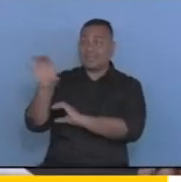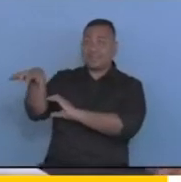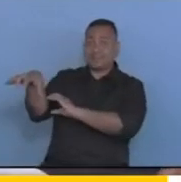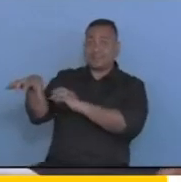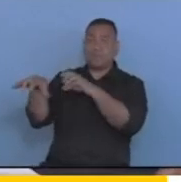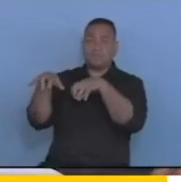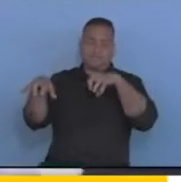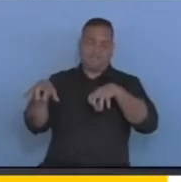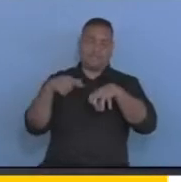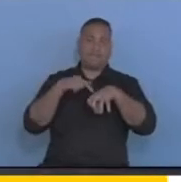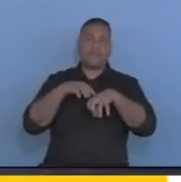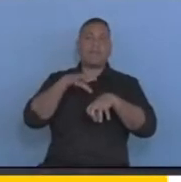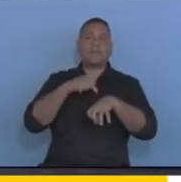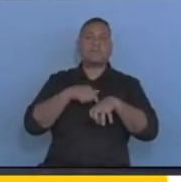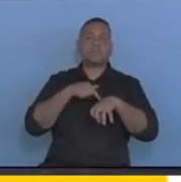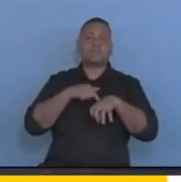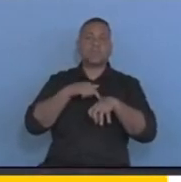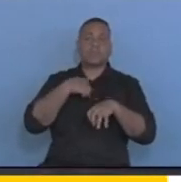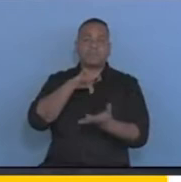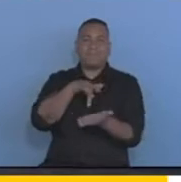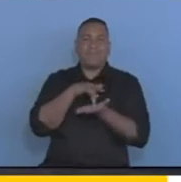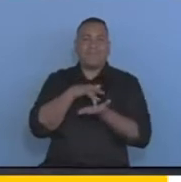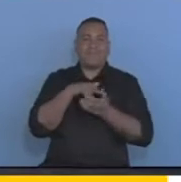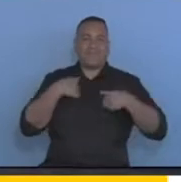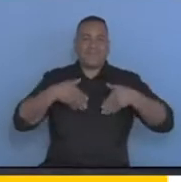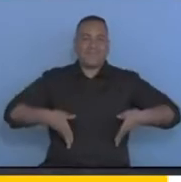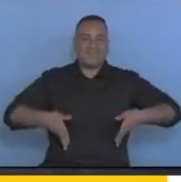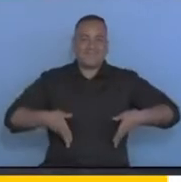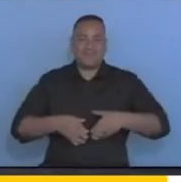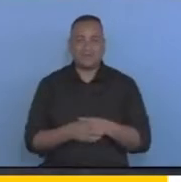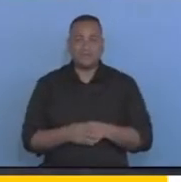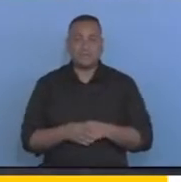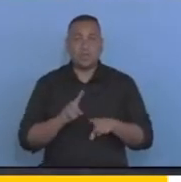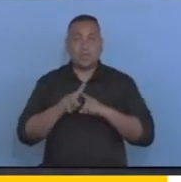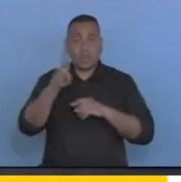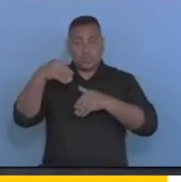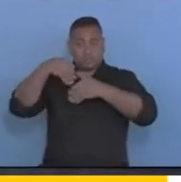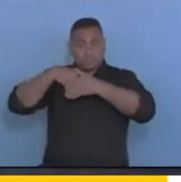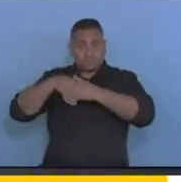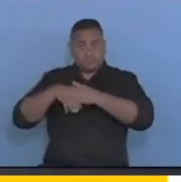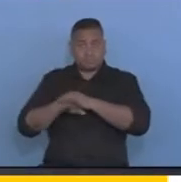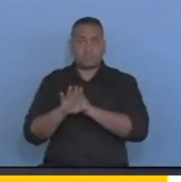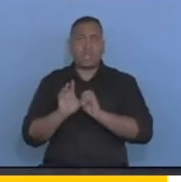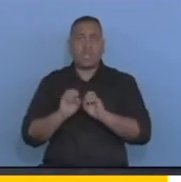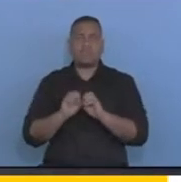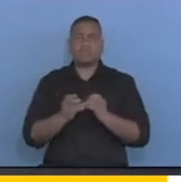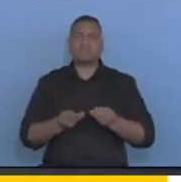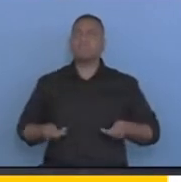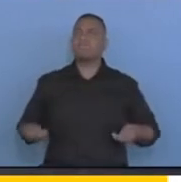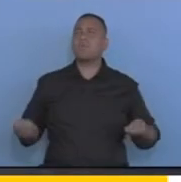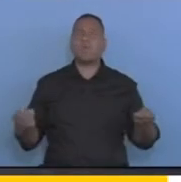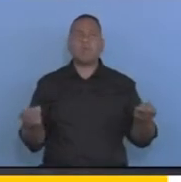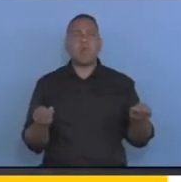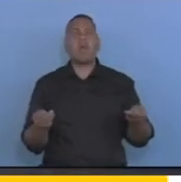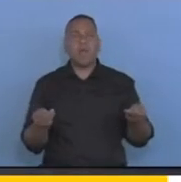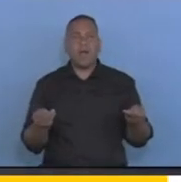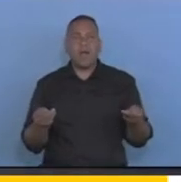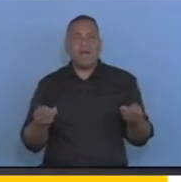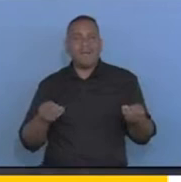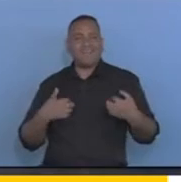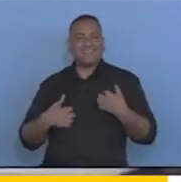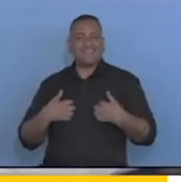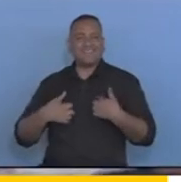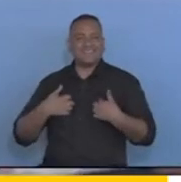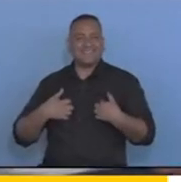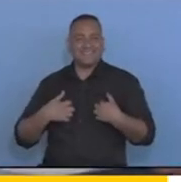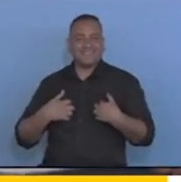find ourselves. But when you walk in here, there's a buzz, there's an exciting feel when you walk in